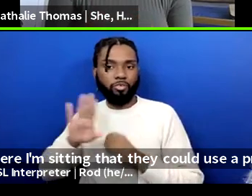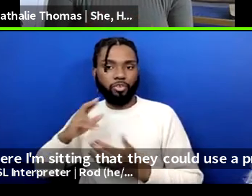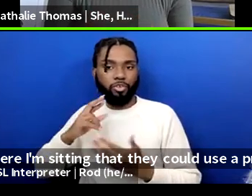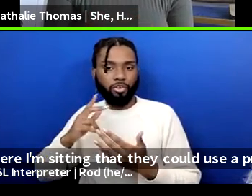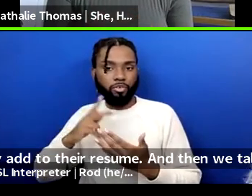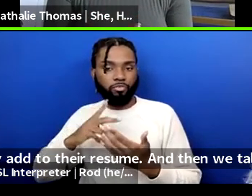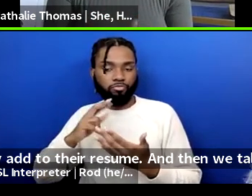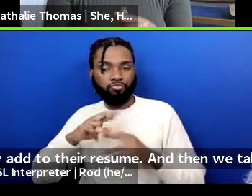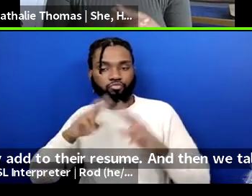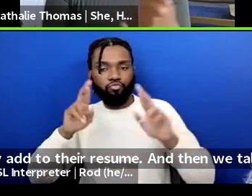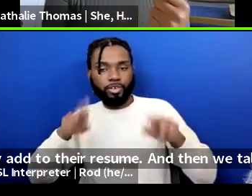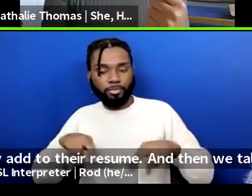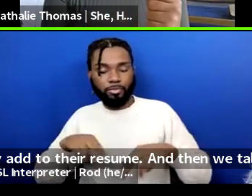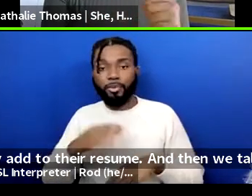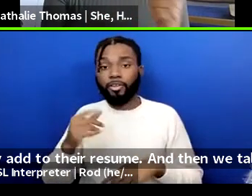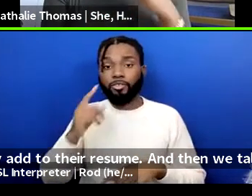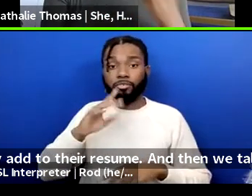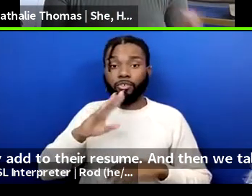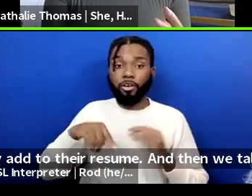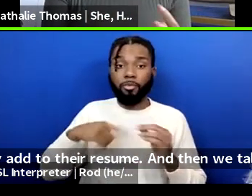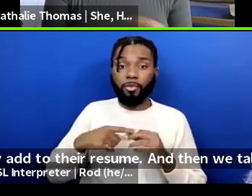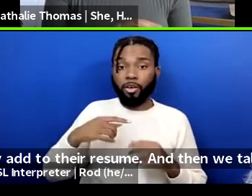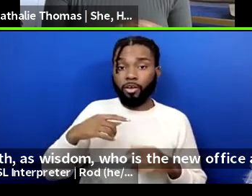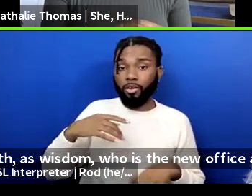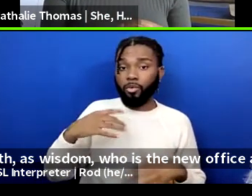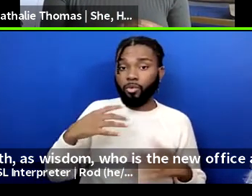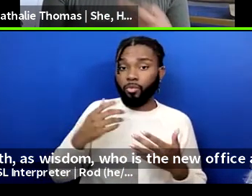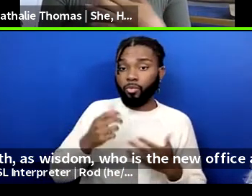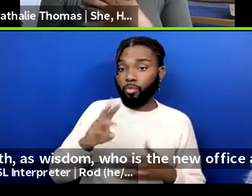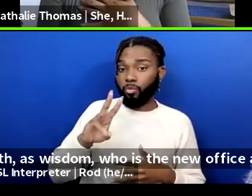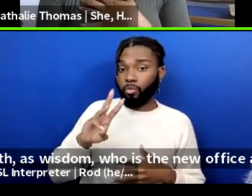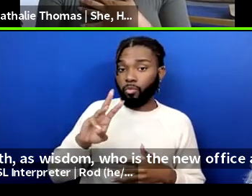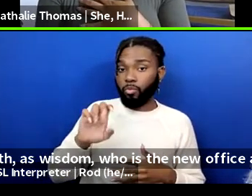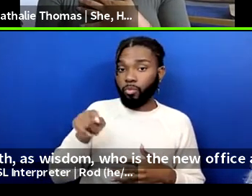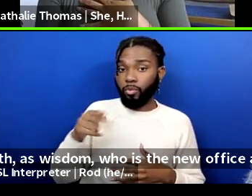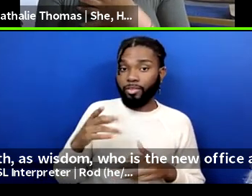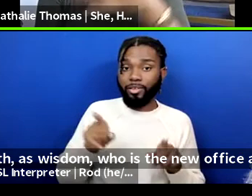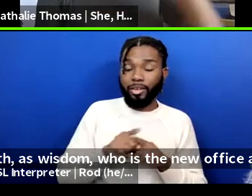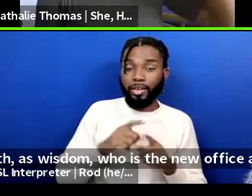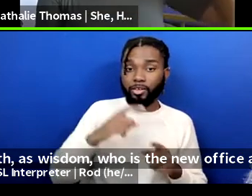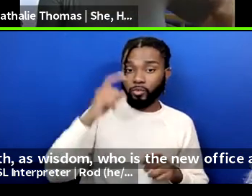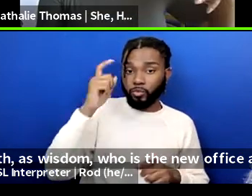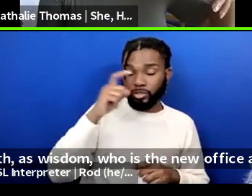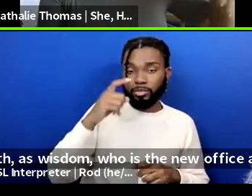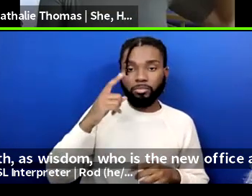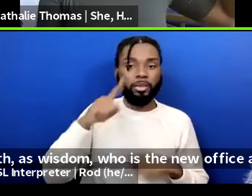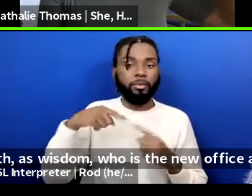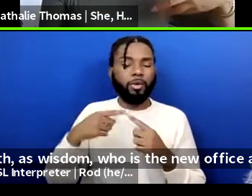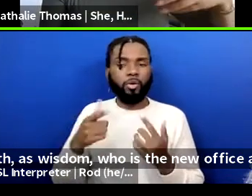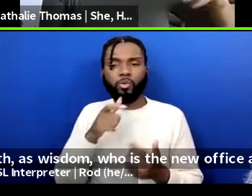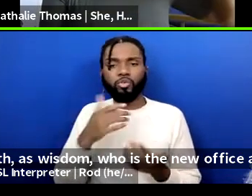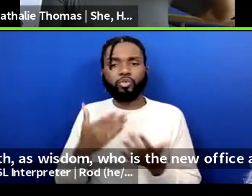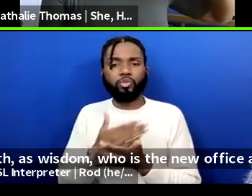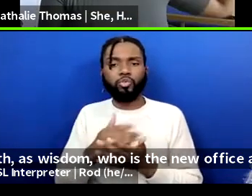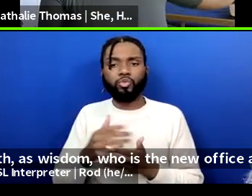as wisdom. Who is the new office admin I can take initiative to bring? Let me